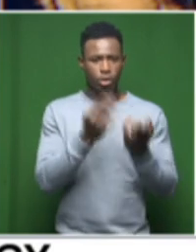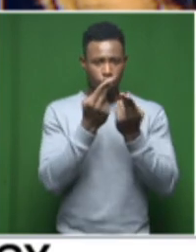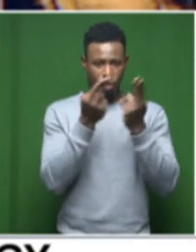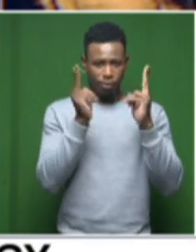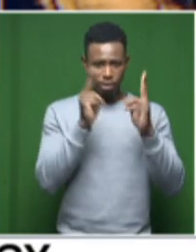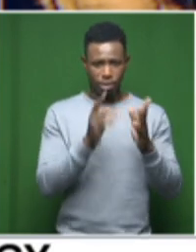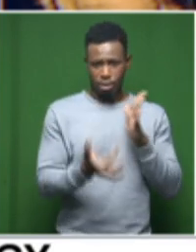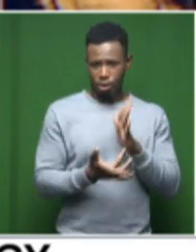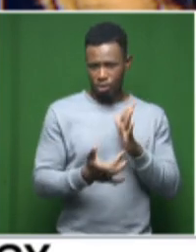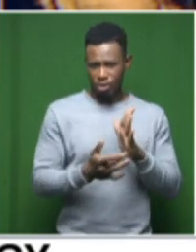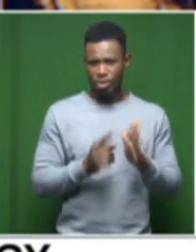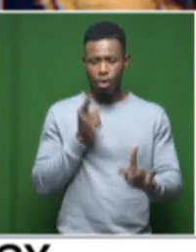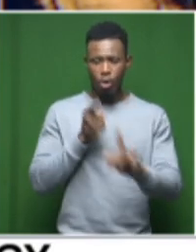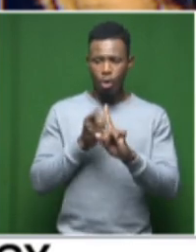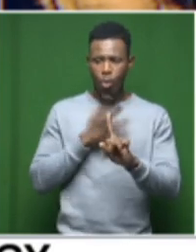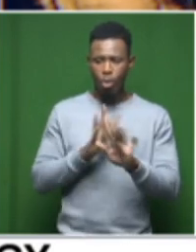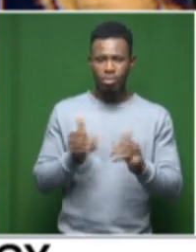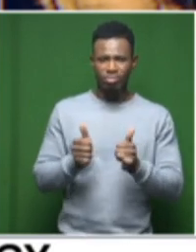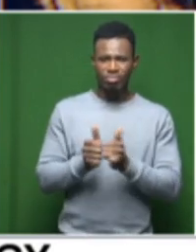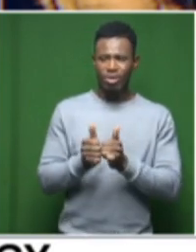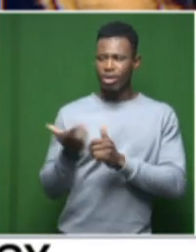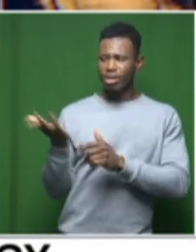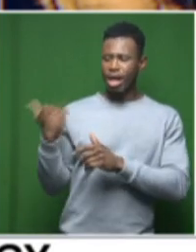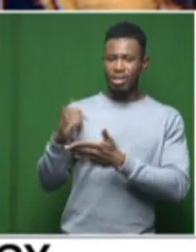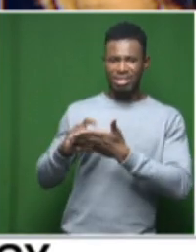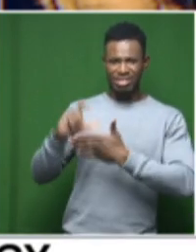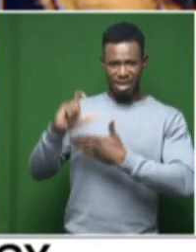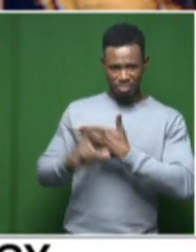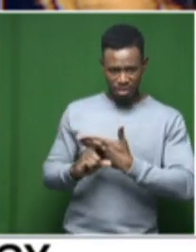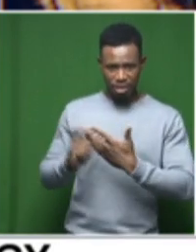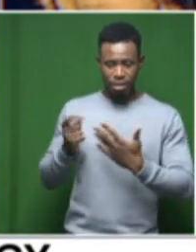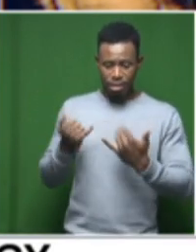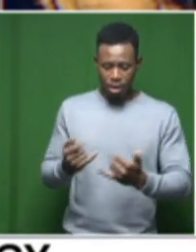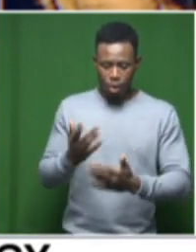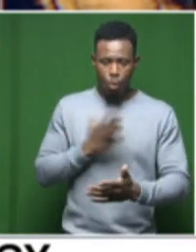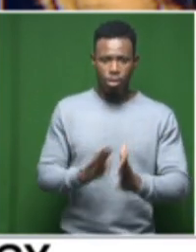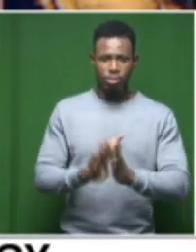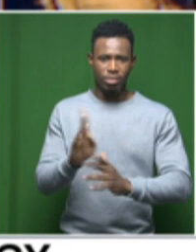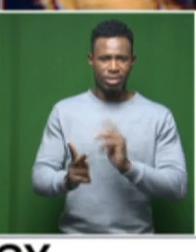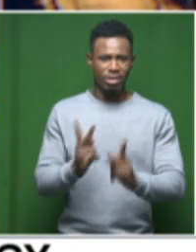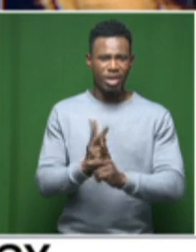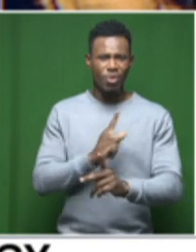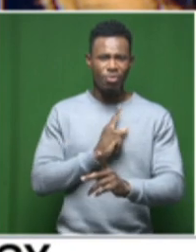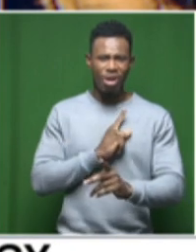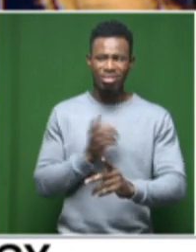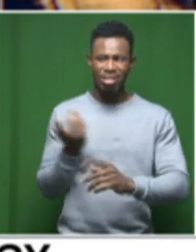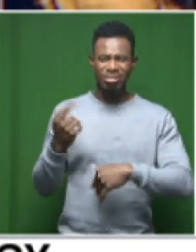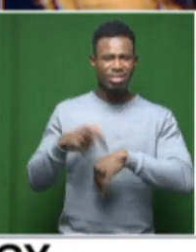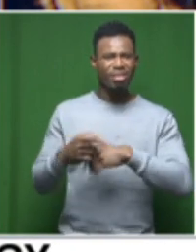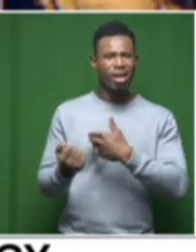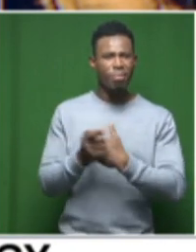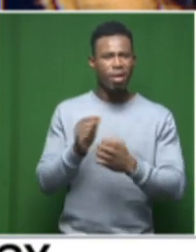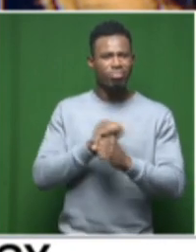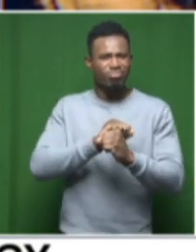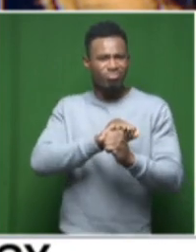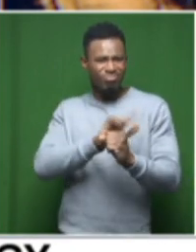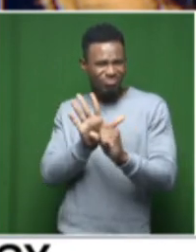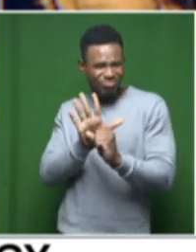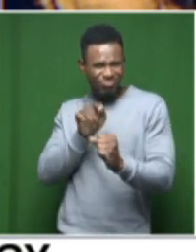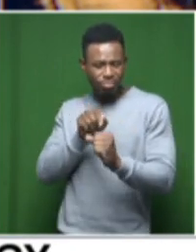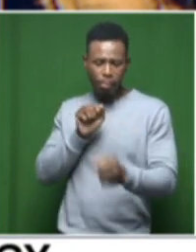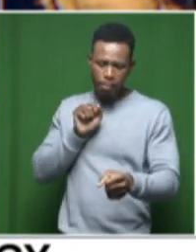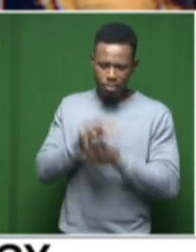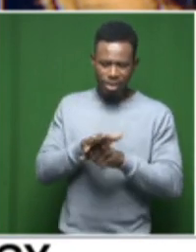to consolidate on the gains of the previous summit, particularly considering the impact of the COVID-19 pandemic on the province's socio-economic